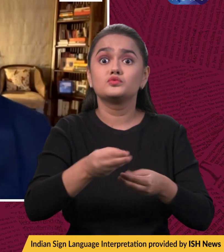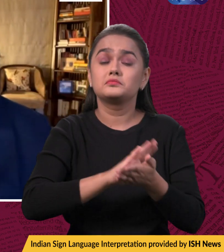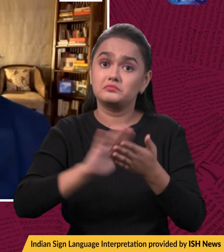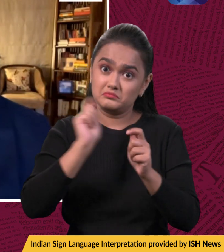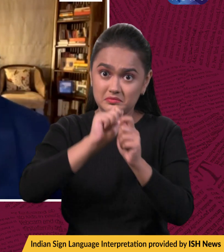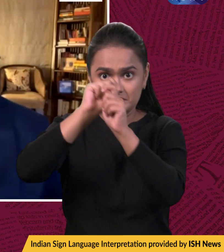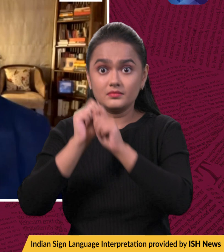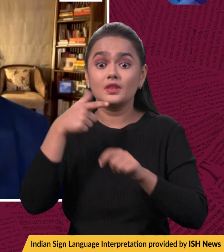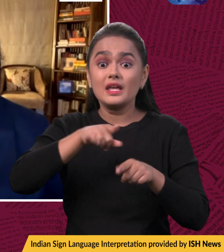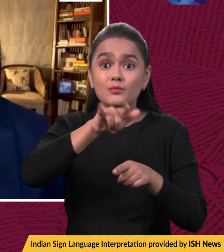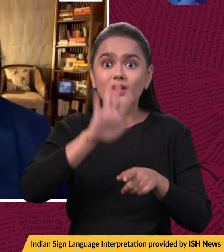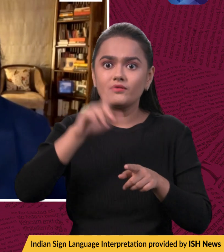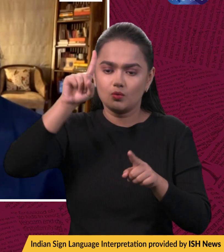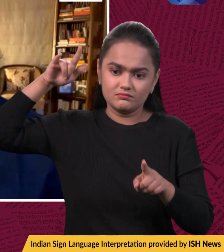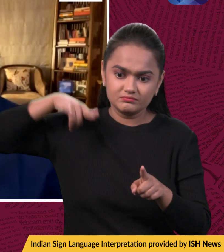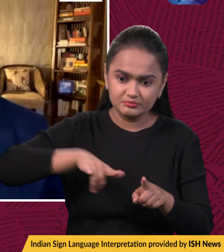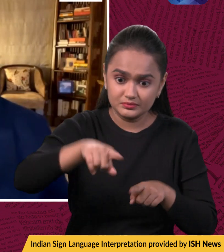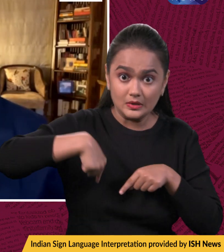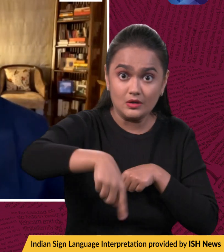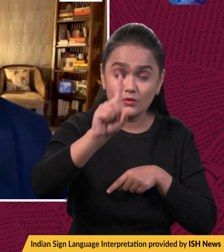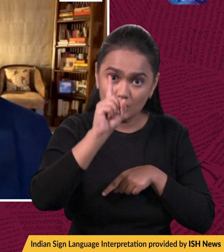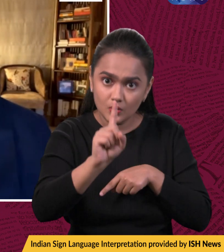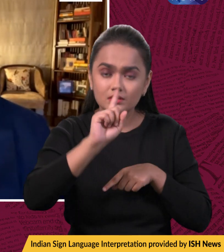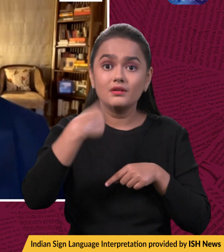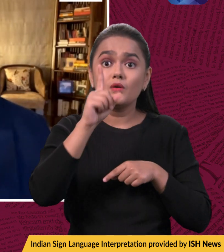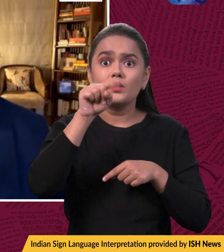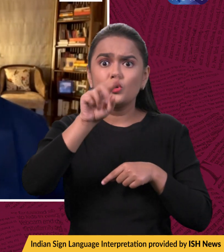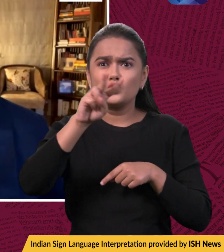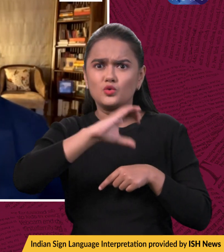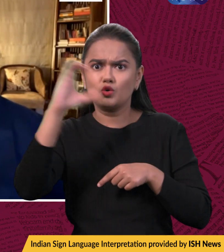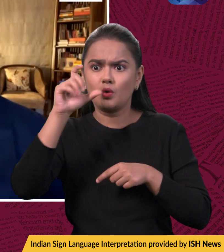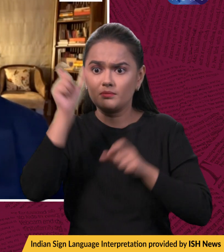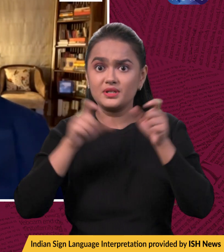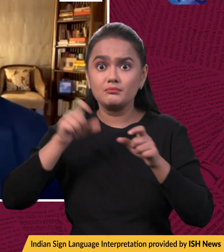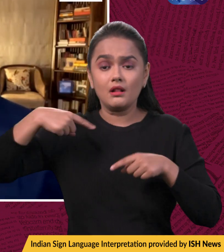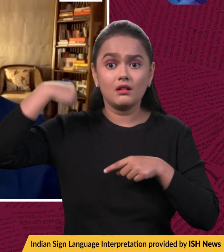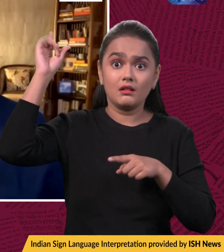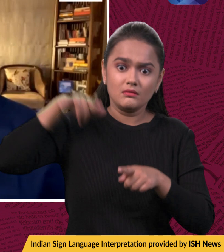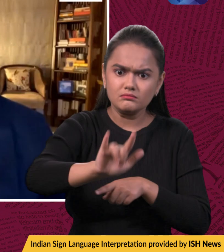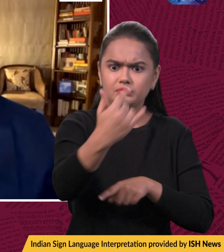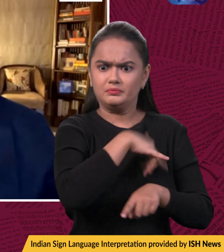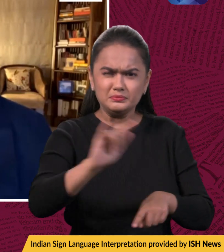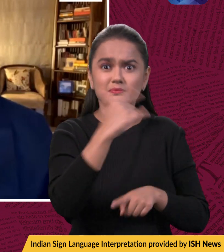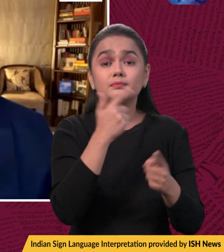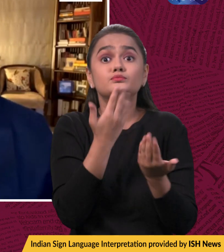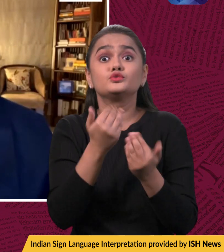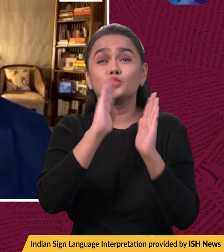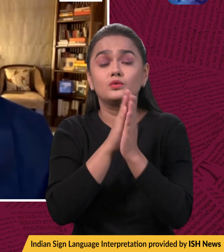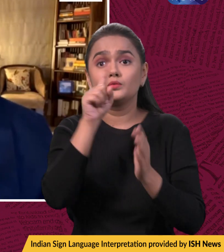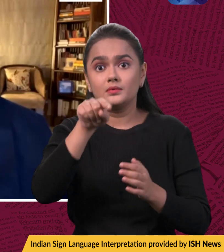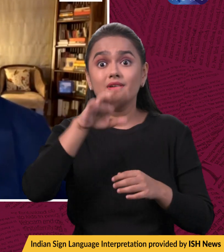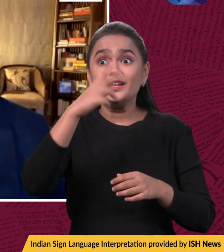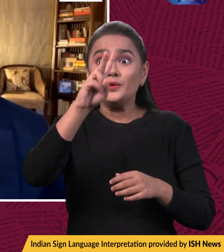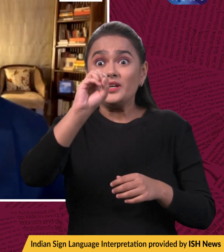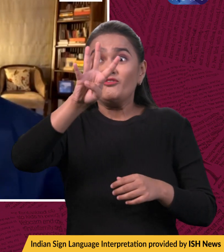The airport will have 1 runway, 1 terminal building with a capacity of 1.2 crore passengers a year. Till 2040, it will